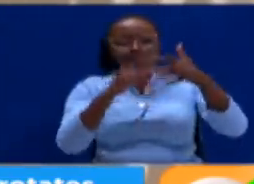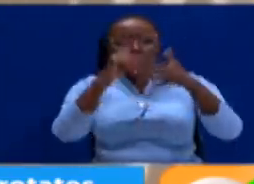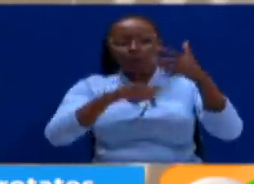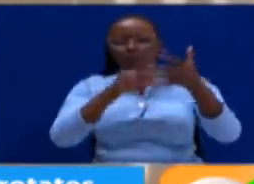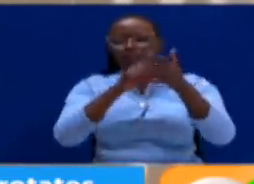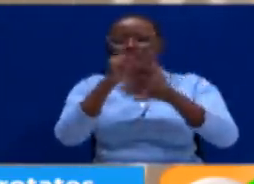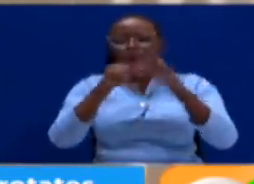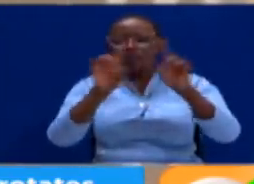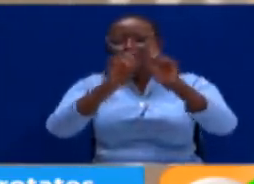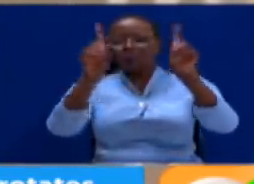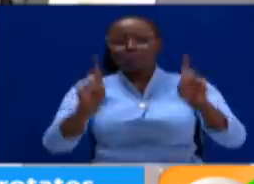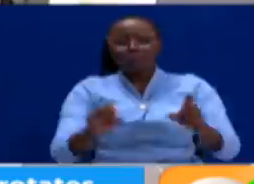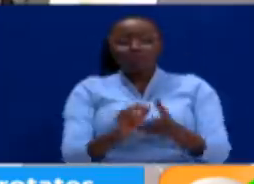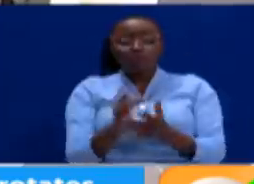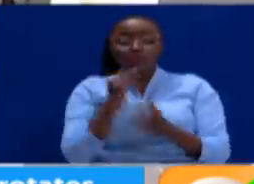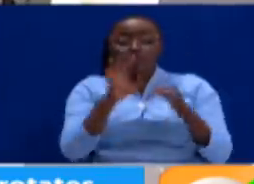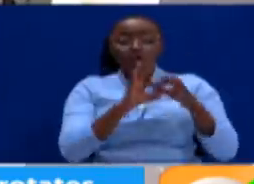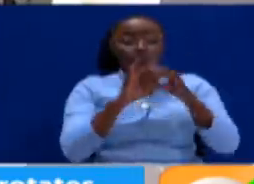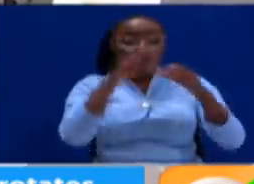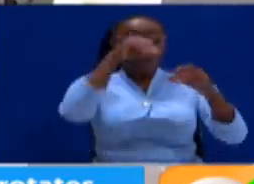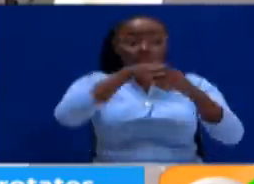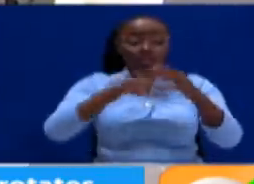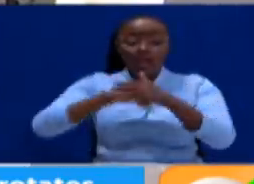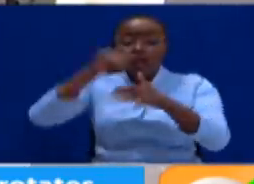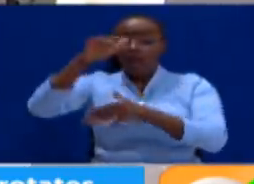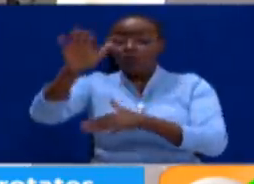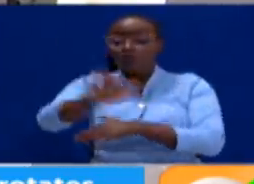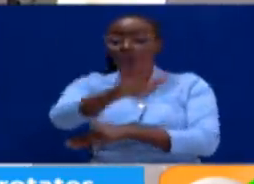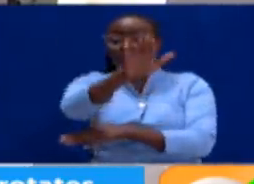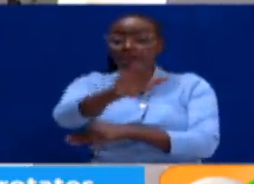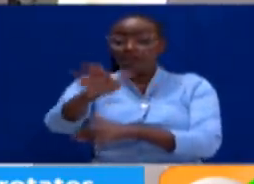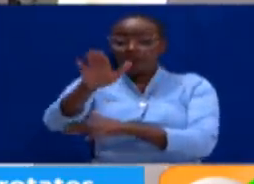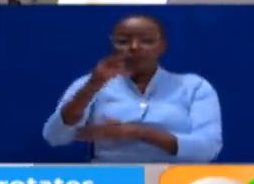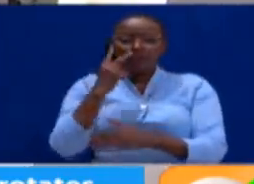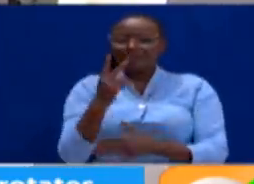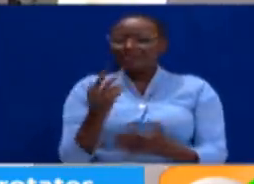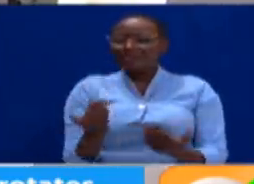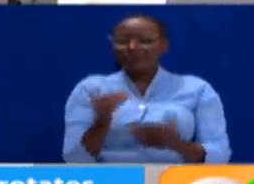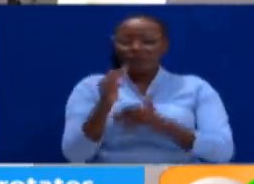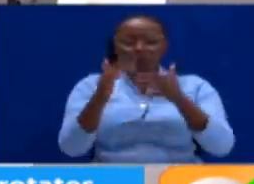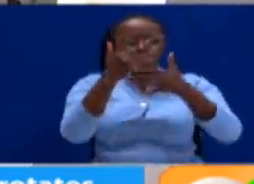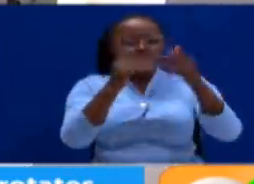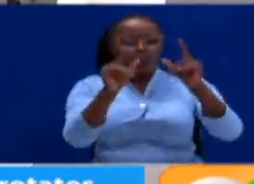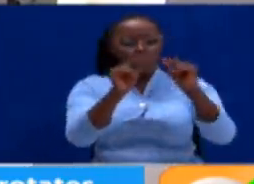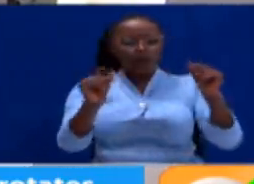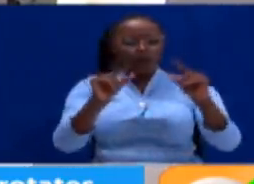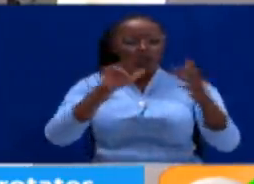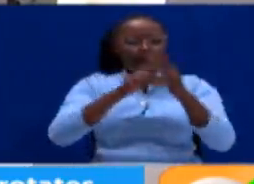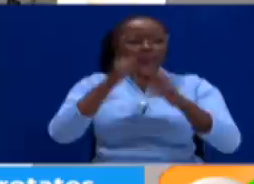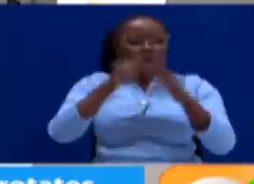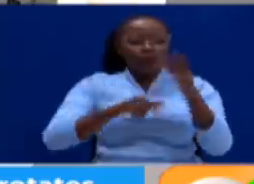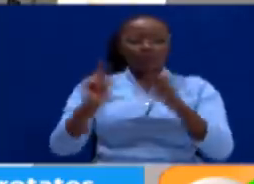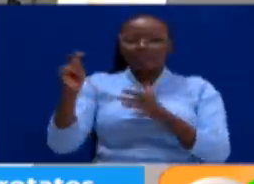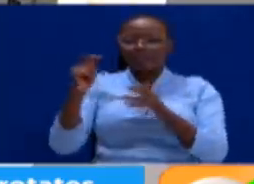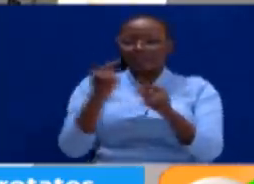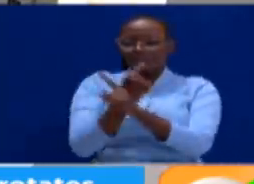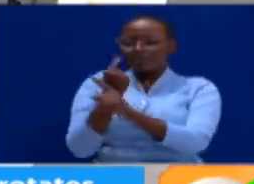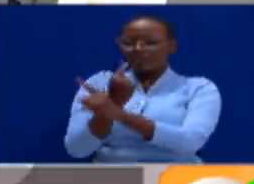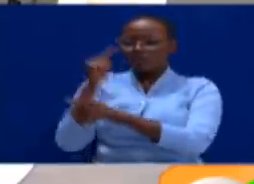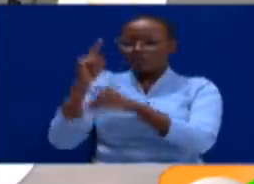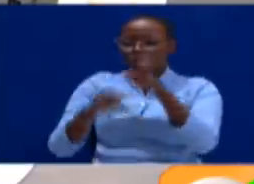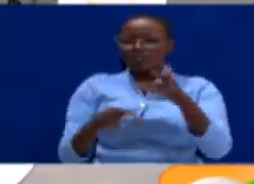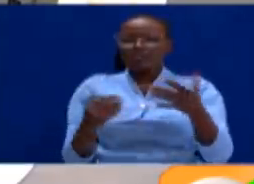And then you're told it's a cooperation in and out of parliament. Yeah. Like, what do all these words mean, and what is the differences between all